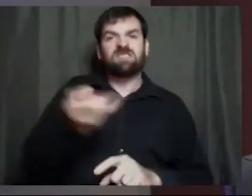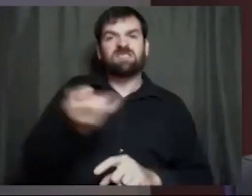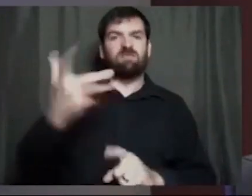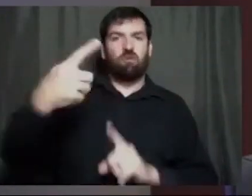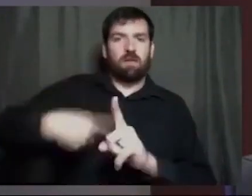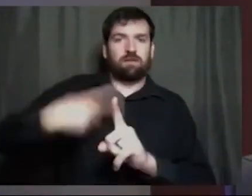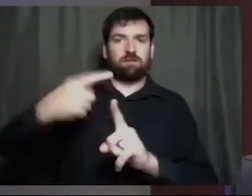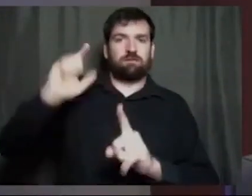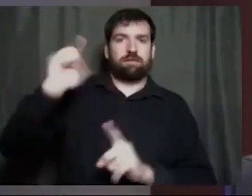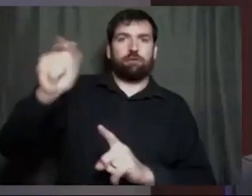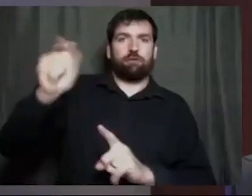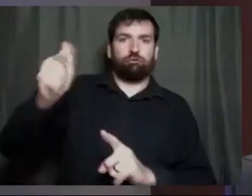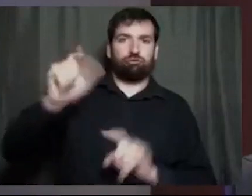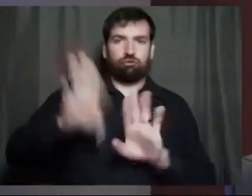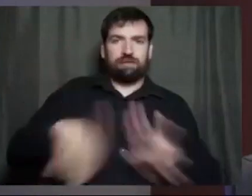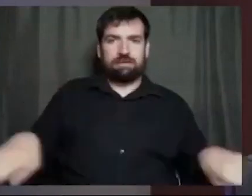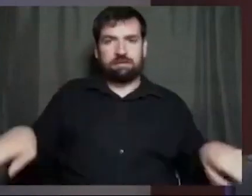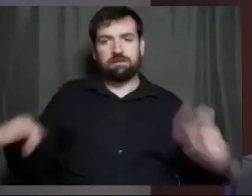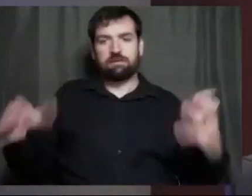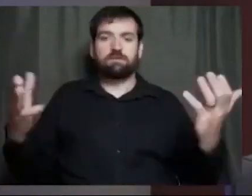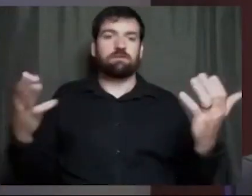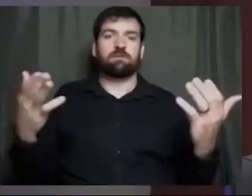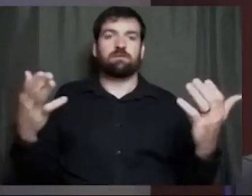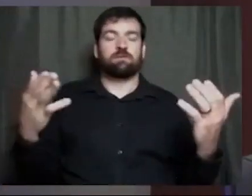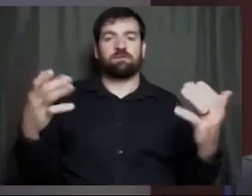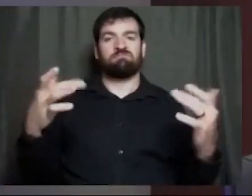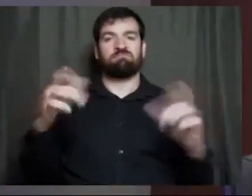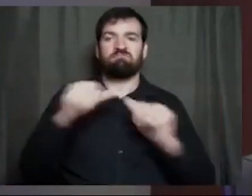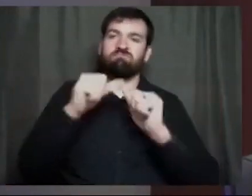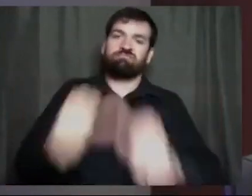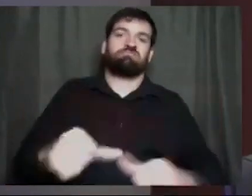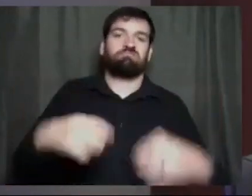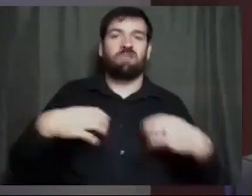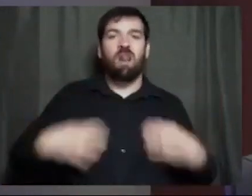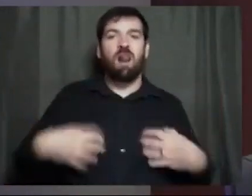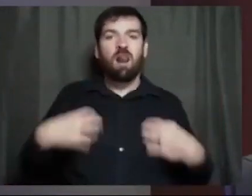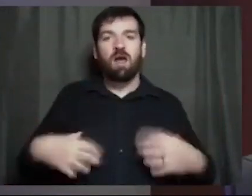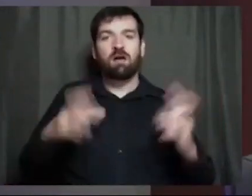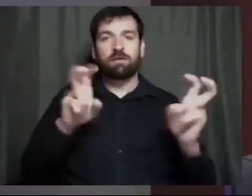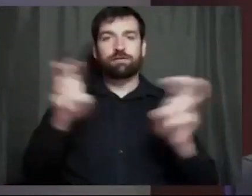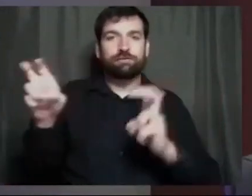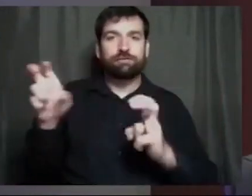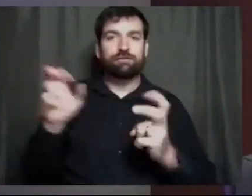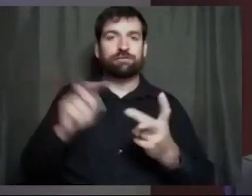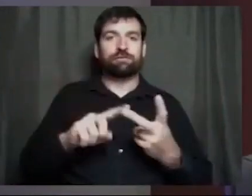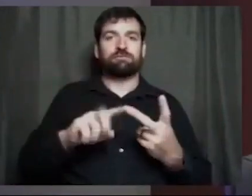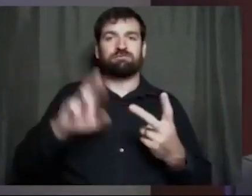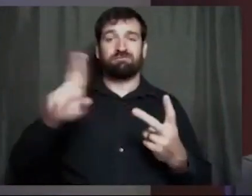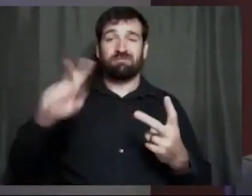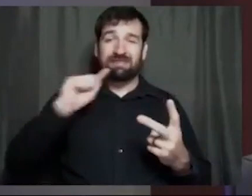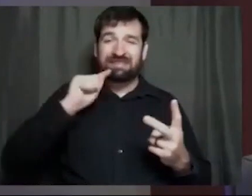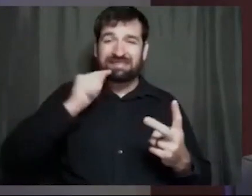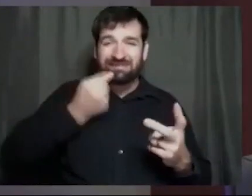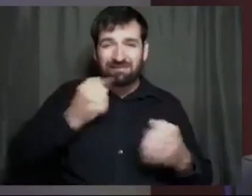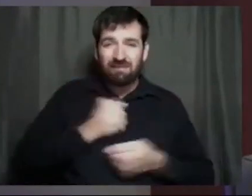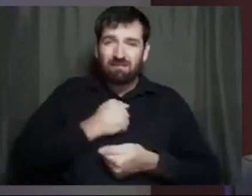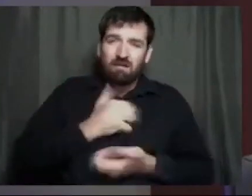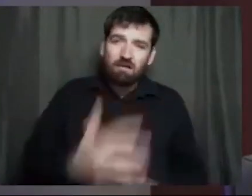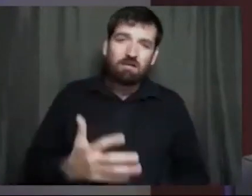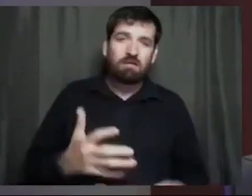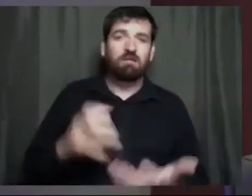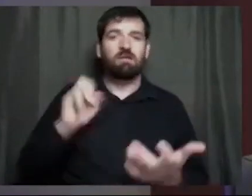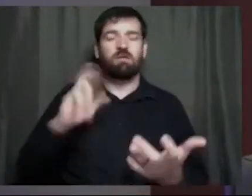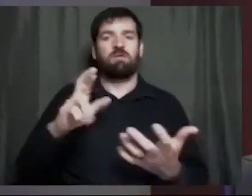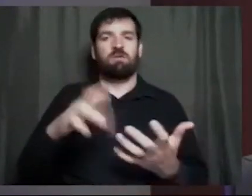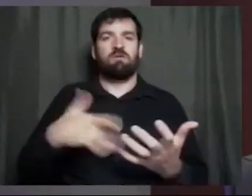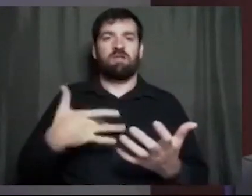have, chronic kind of lung issues, or have extreme fatigue, or kind of have that fuzziness people talk